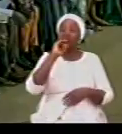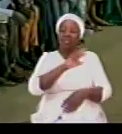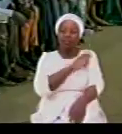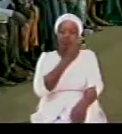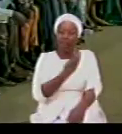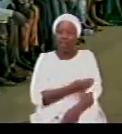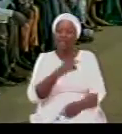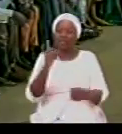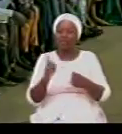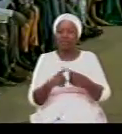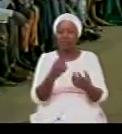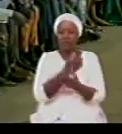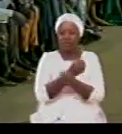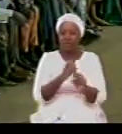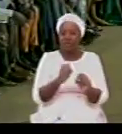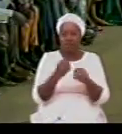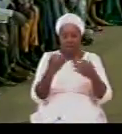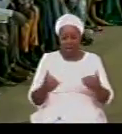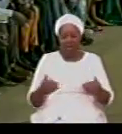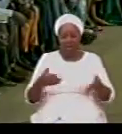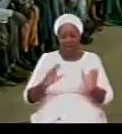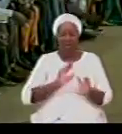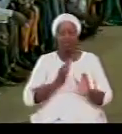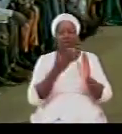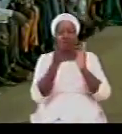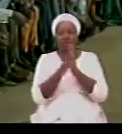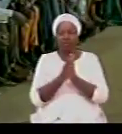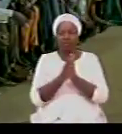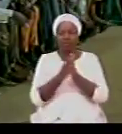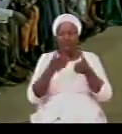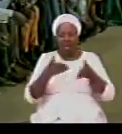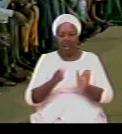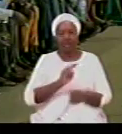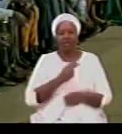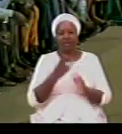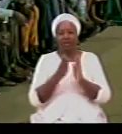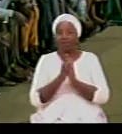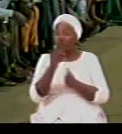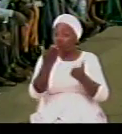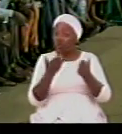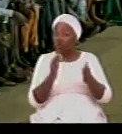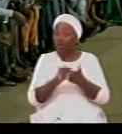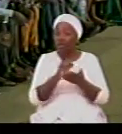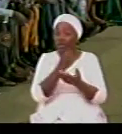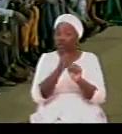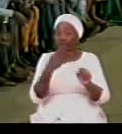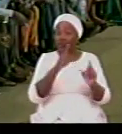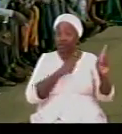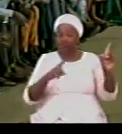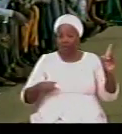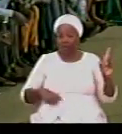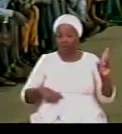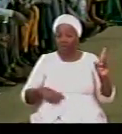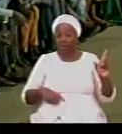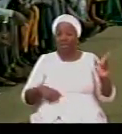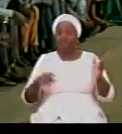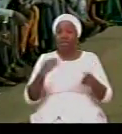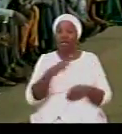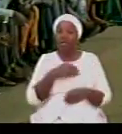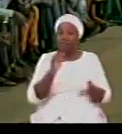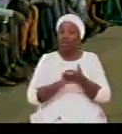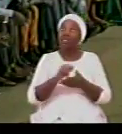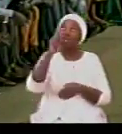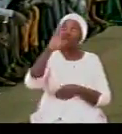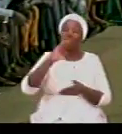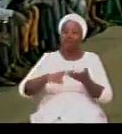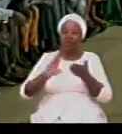closed, you want that salvation of the Lord that will forgive your sin, that will cleanse your sin, that will remove